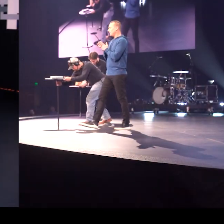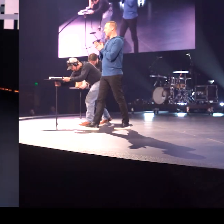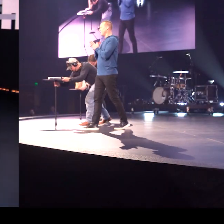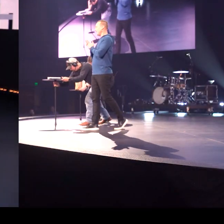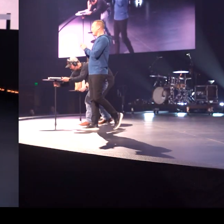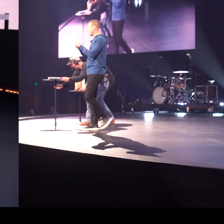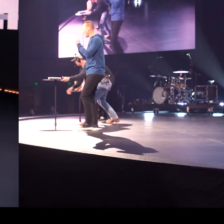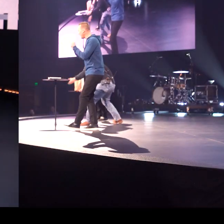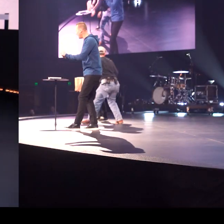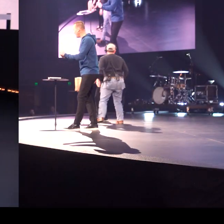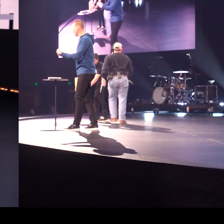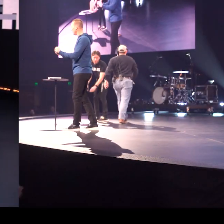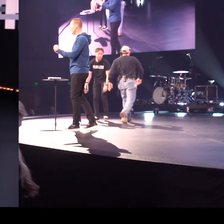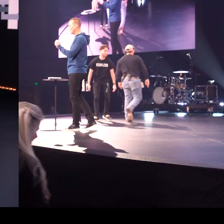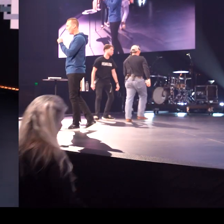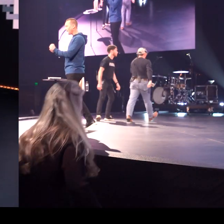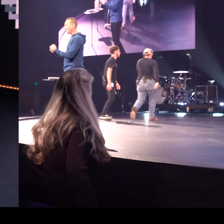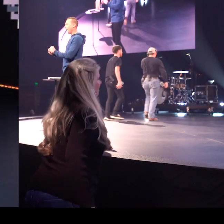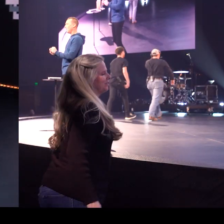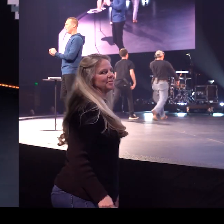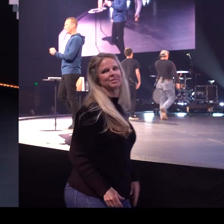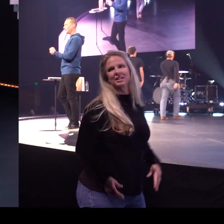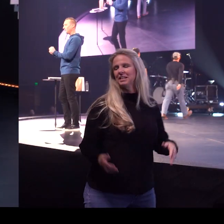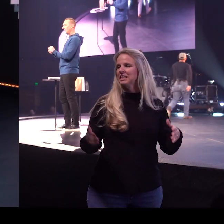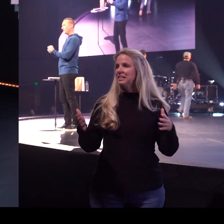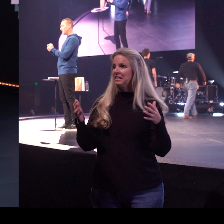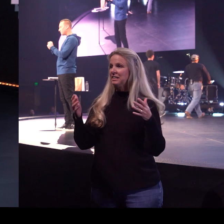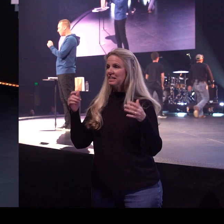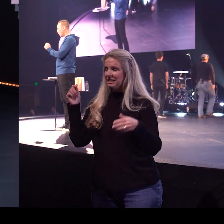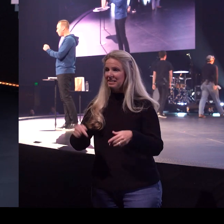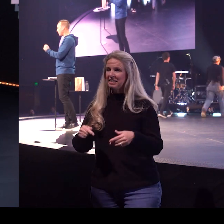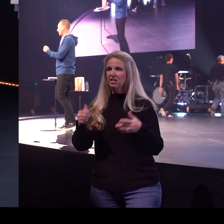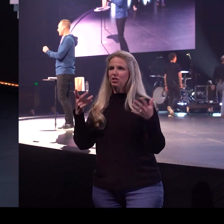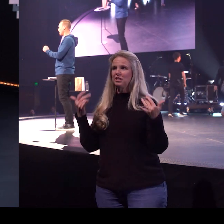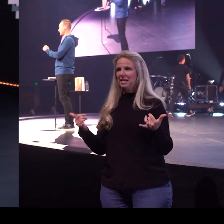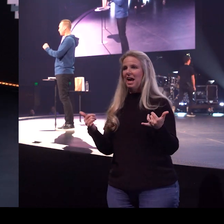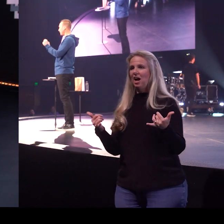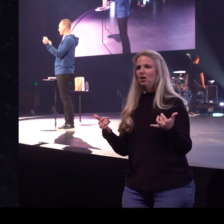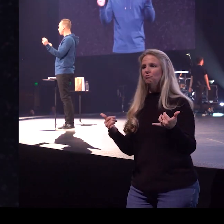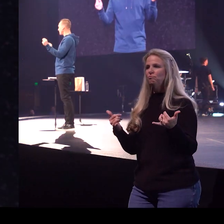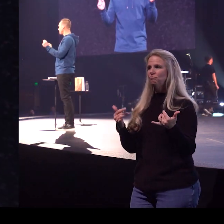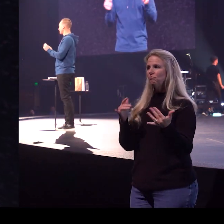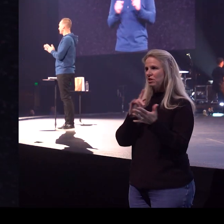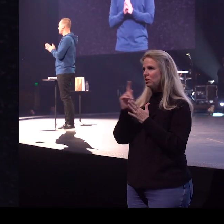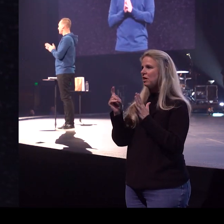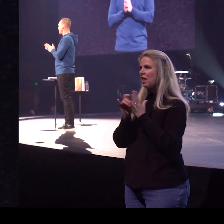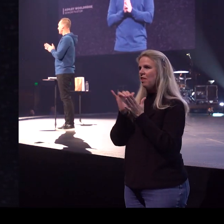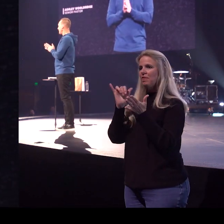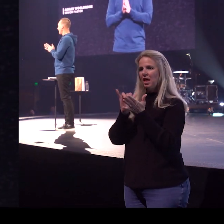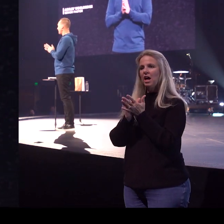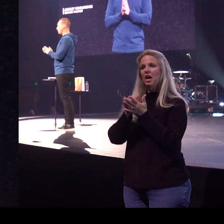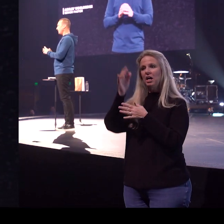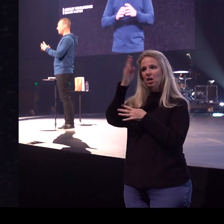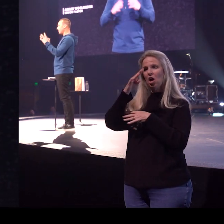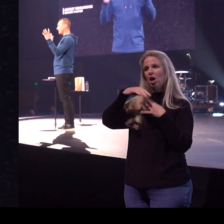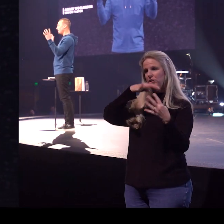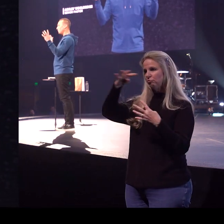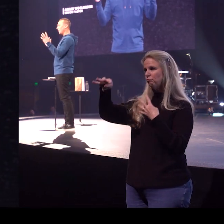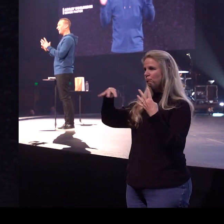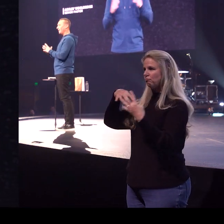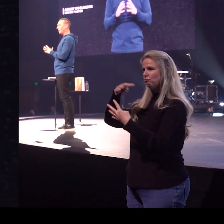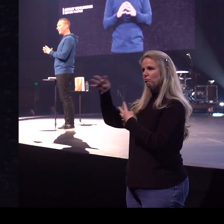You know, it's right here, right now, in this moment that God is moving in our midst. And I think we